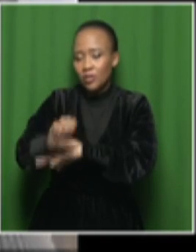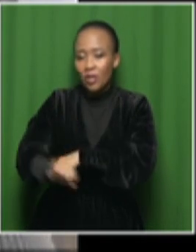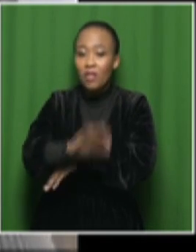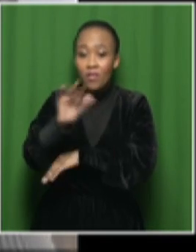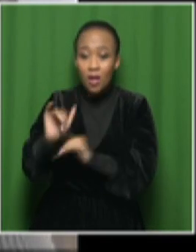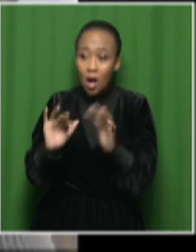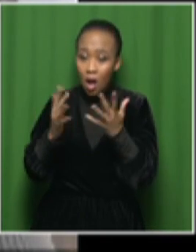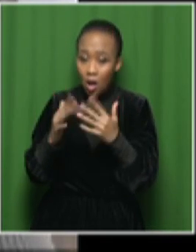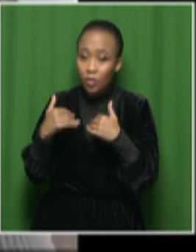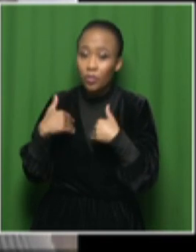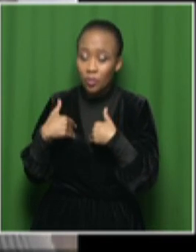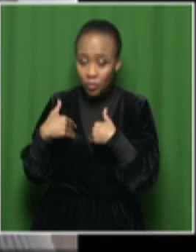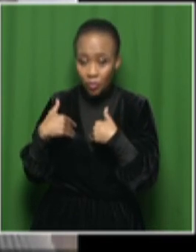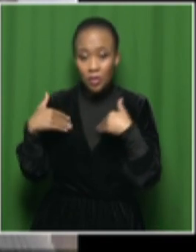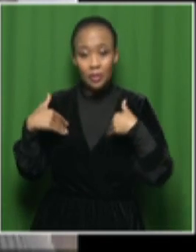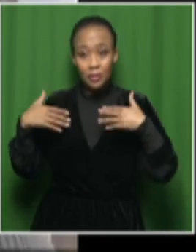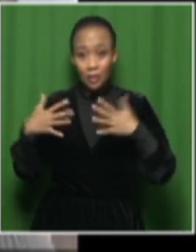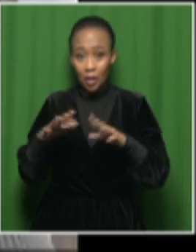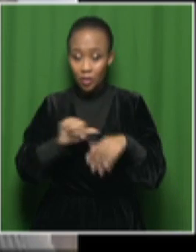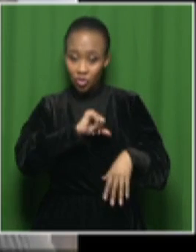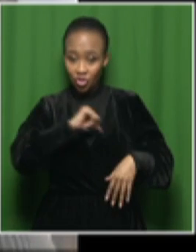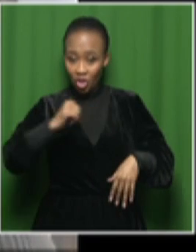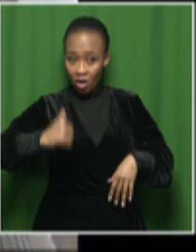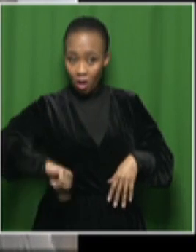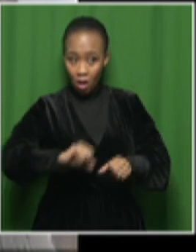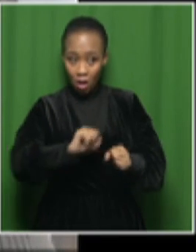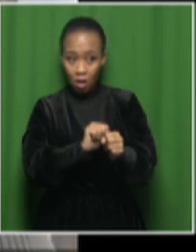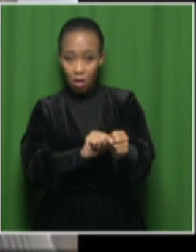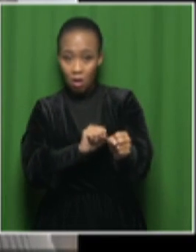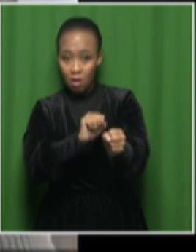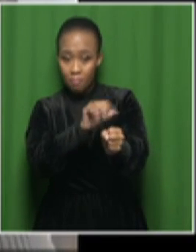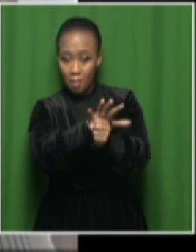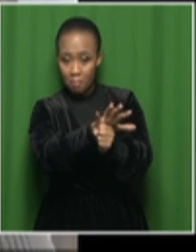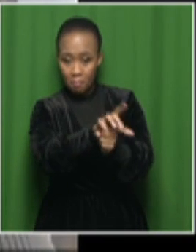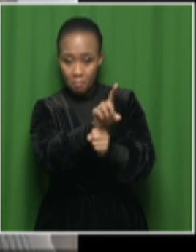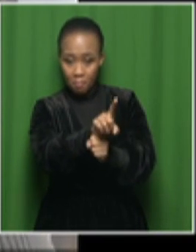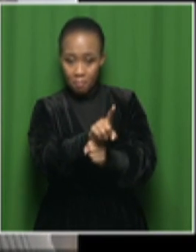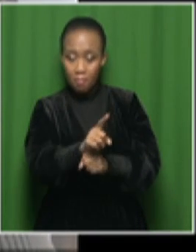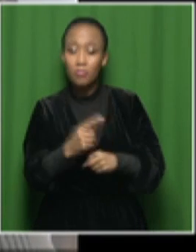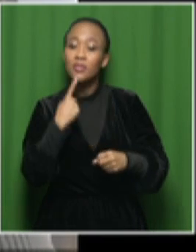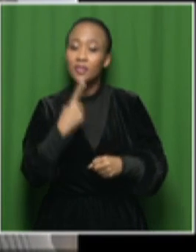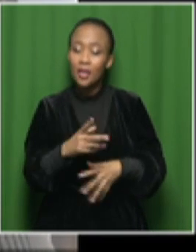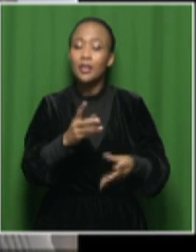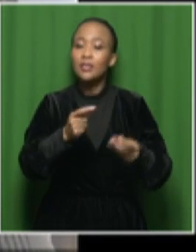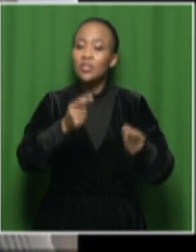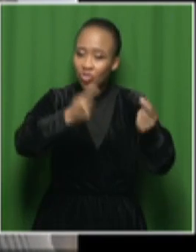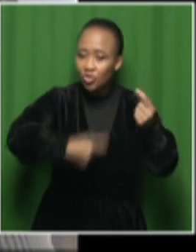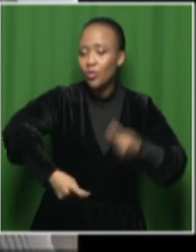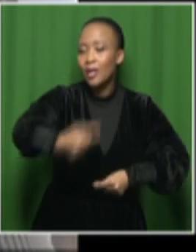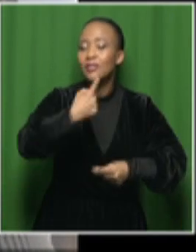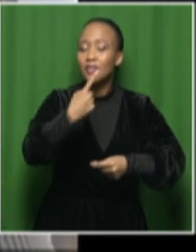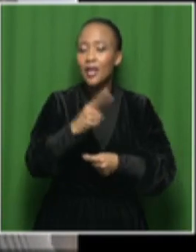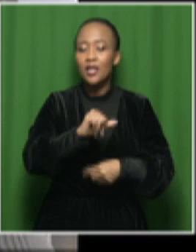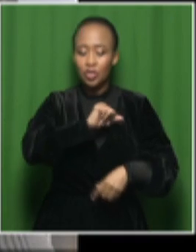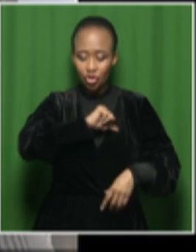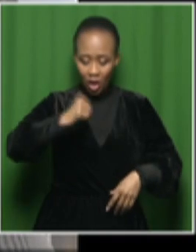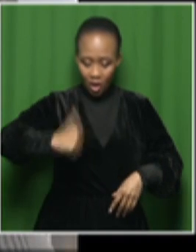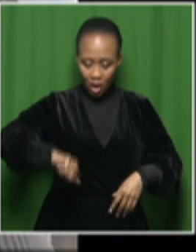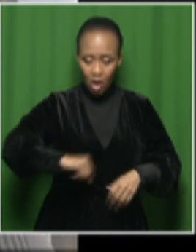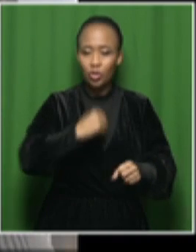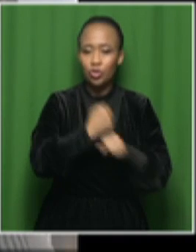and eventually started a trade war with China, to say jobs must be moved from China to the